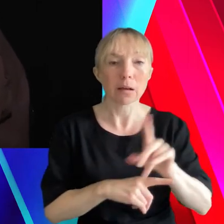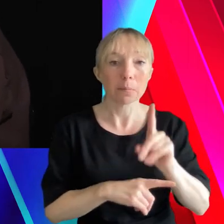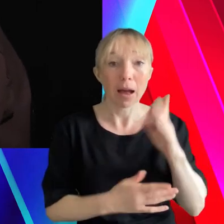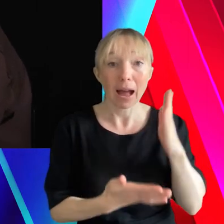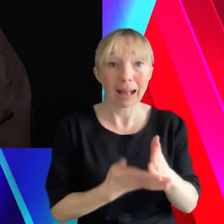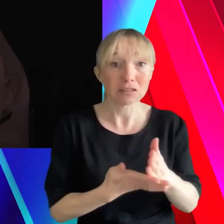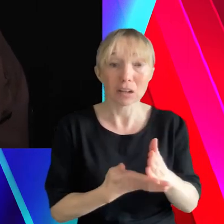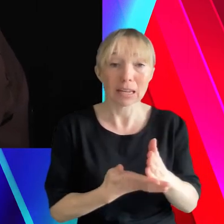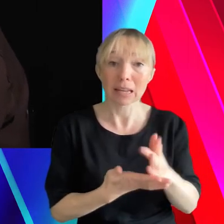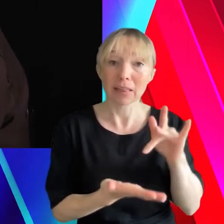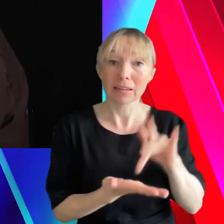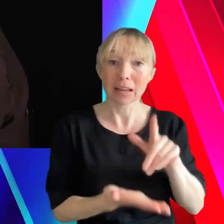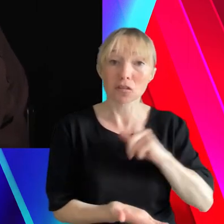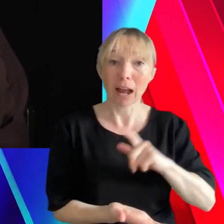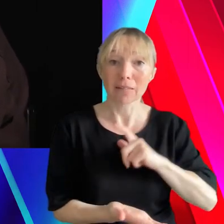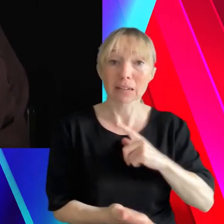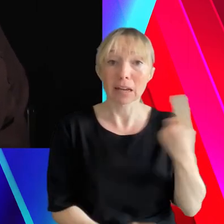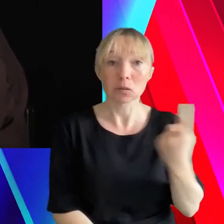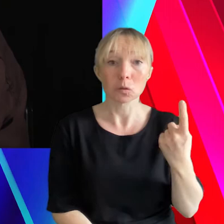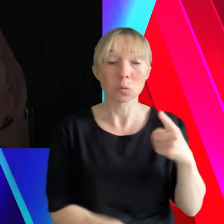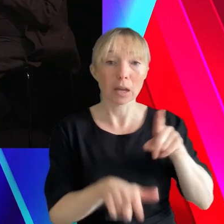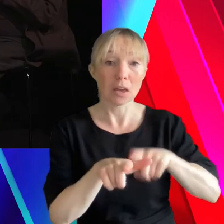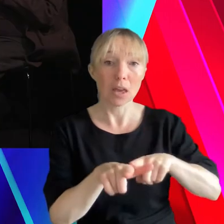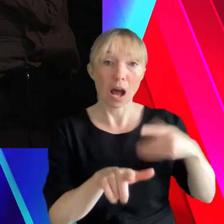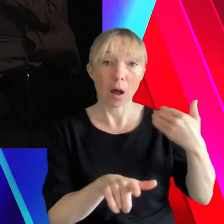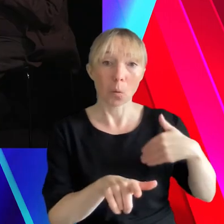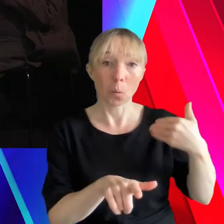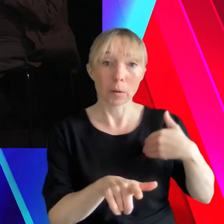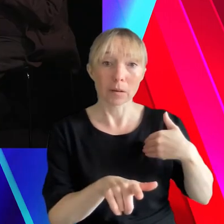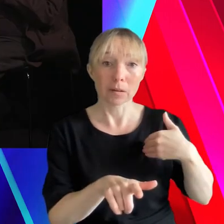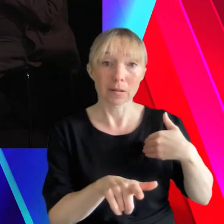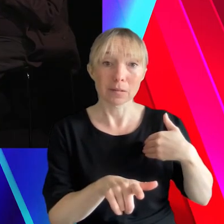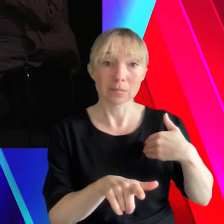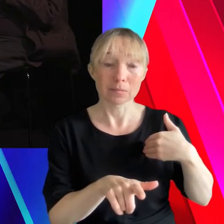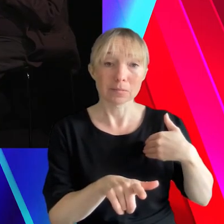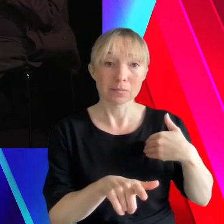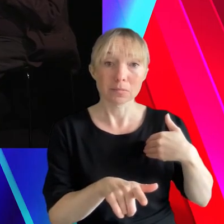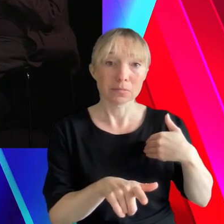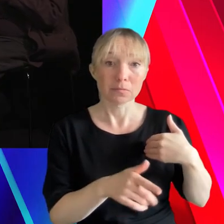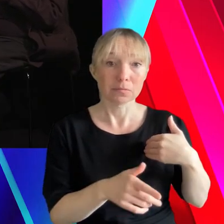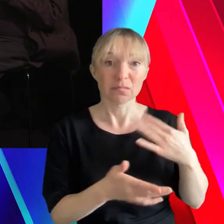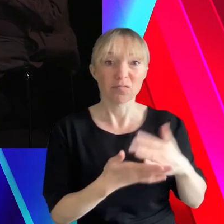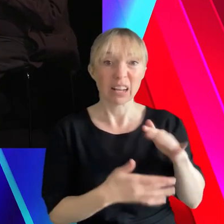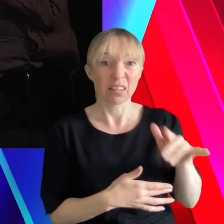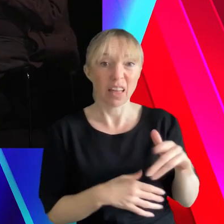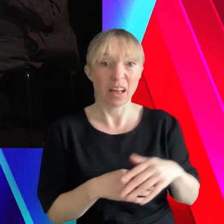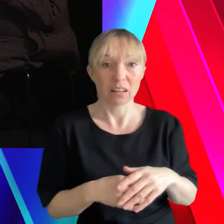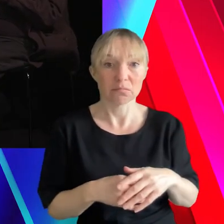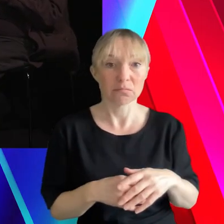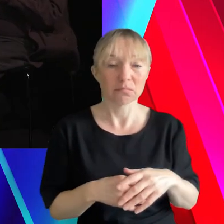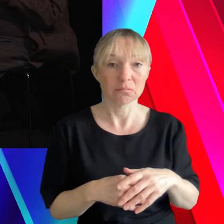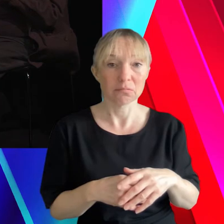the central character is this young woman who comes, yeah. who really is just there because she's